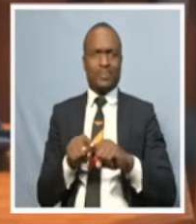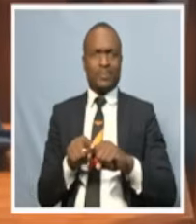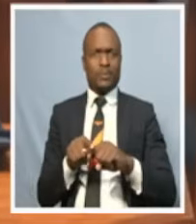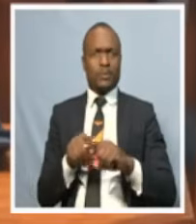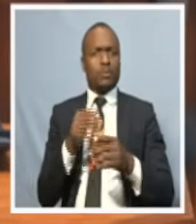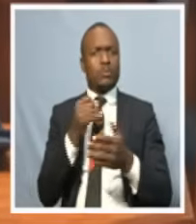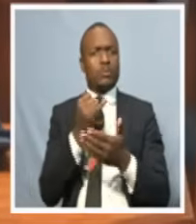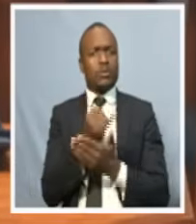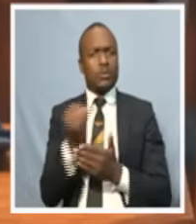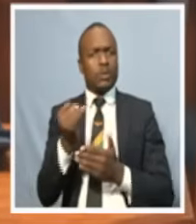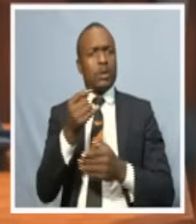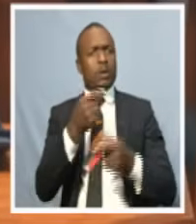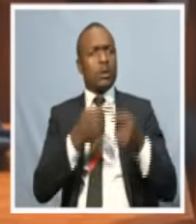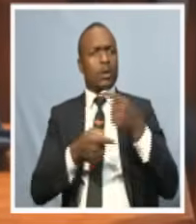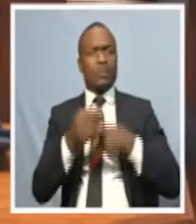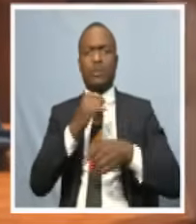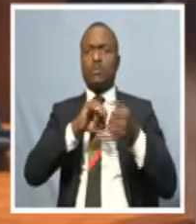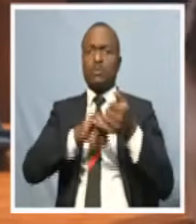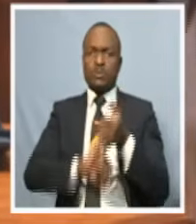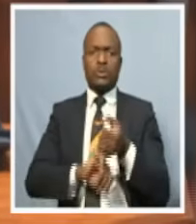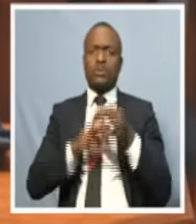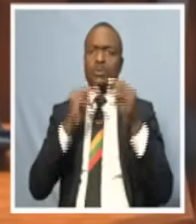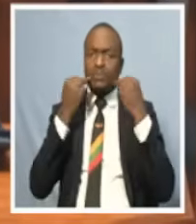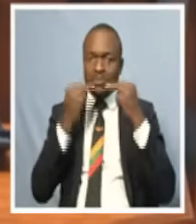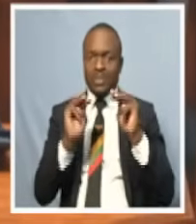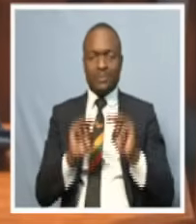on issues coming from social media.